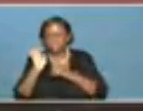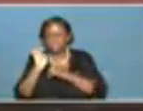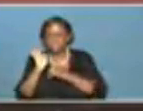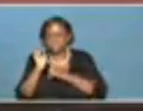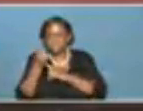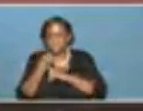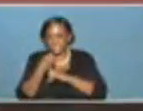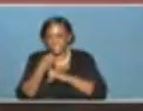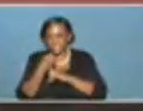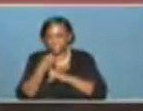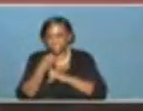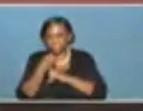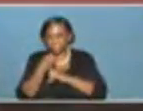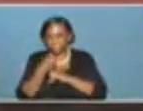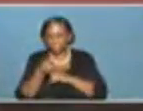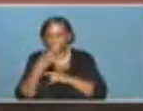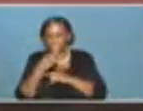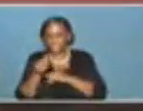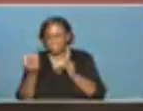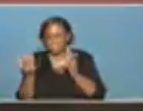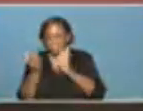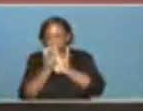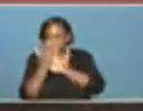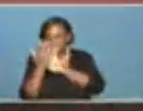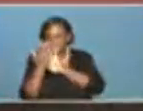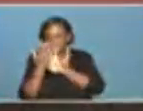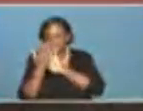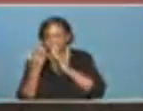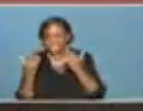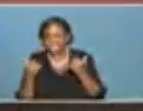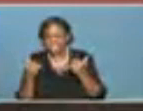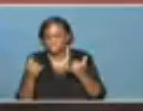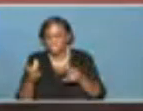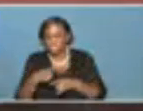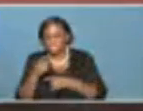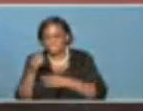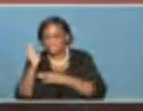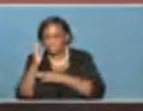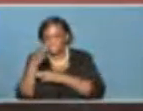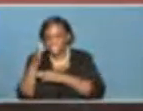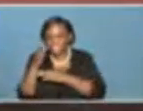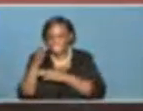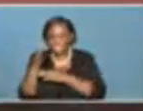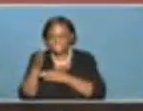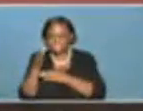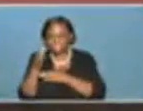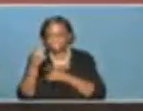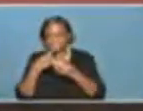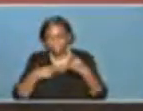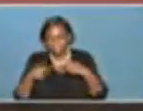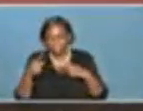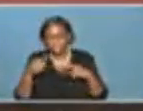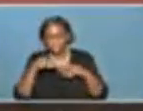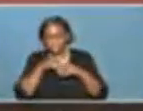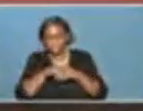officials from the Independent Secretariat are present as well. They have been distributing flags to persons as they enter the